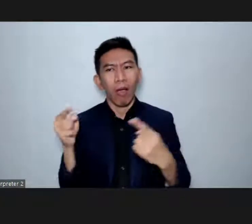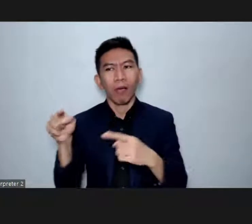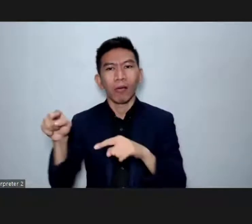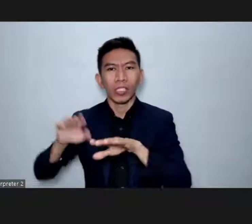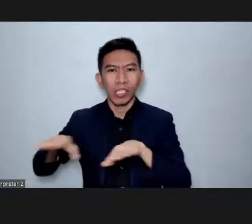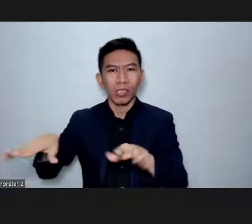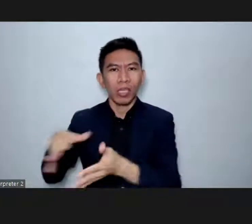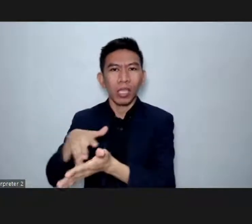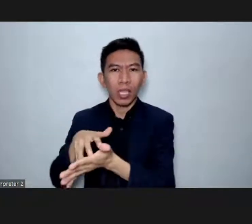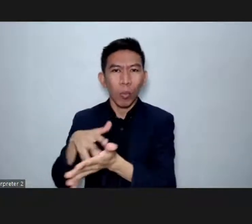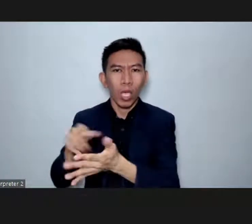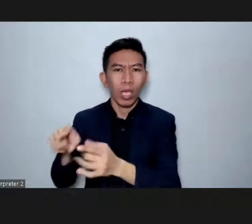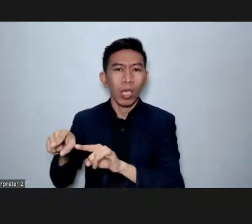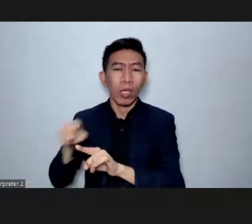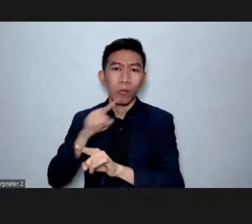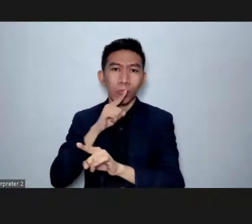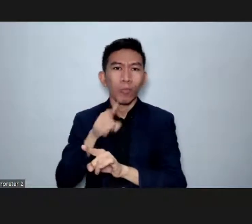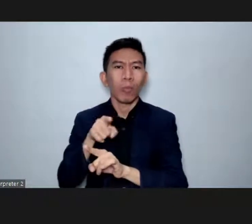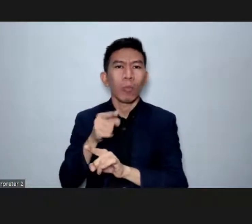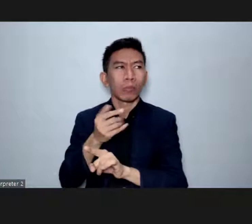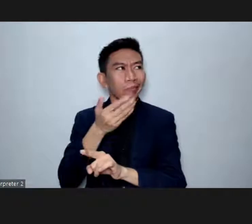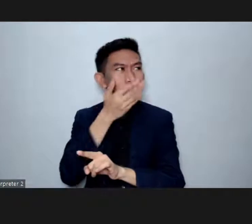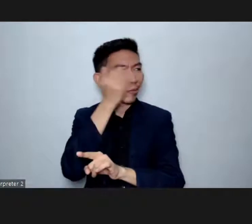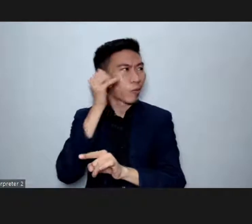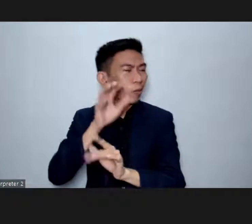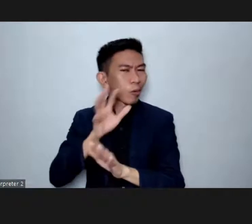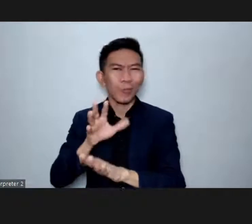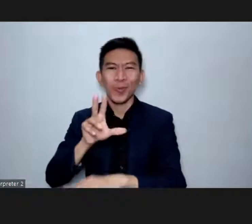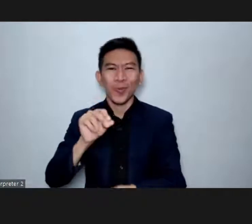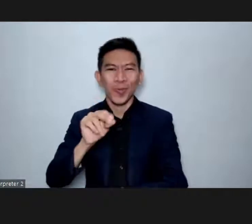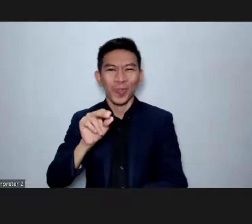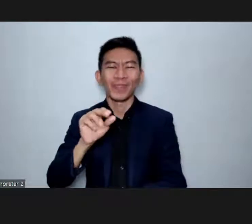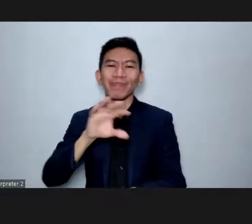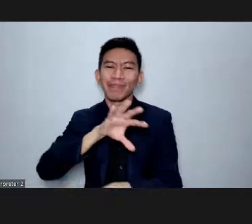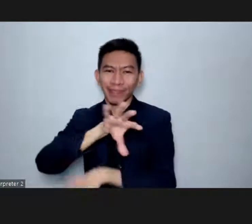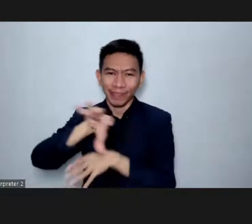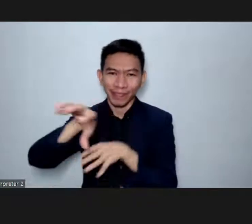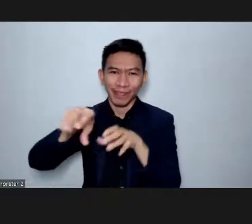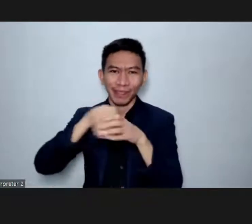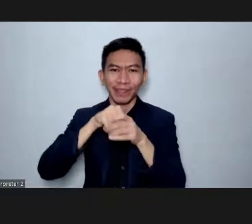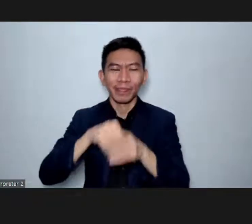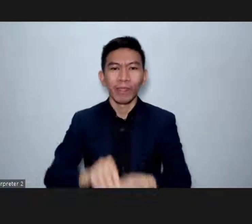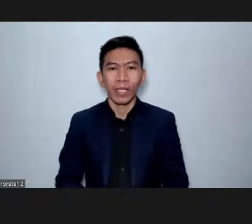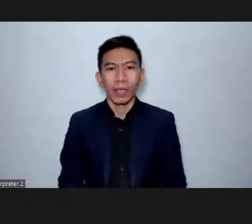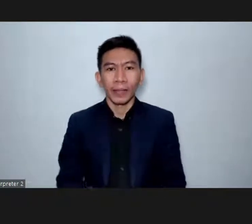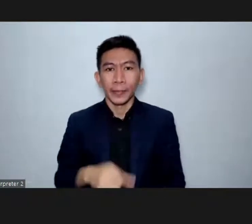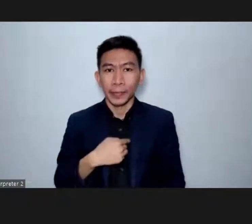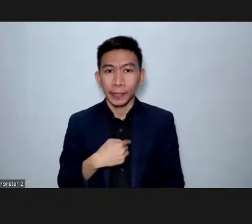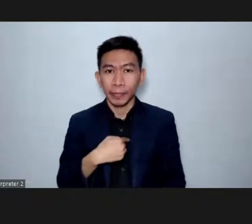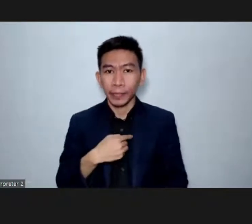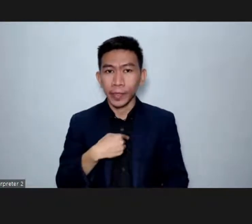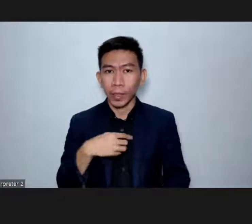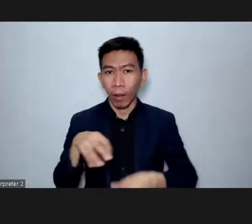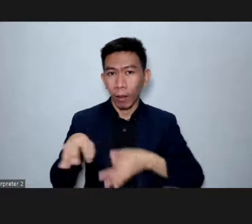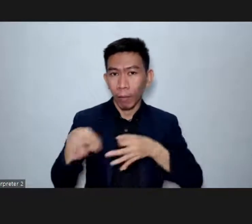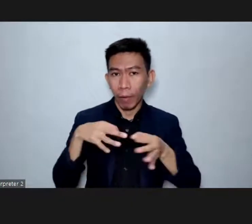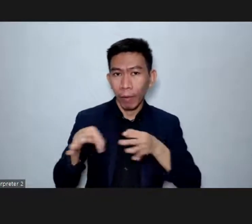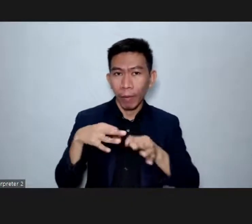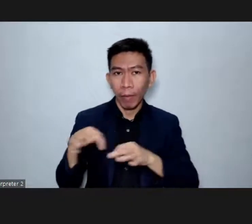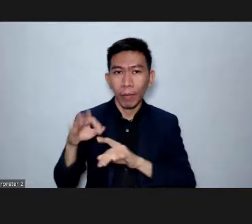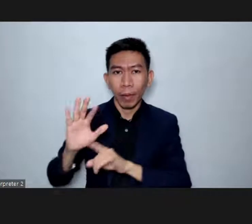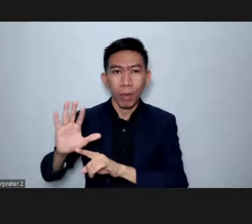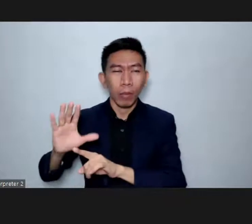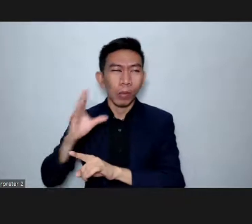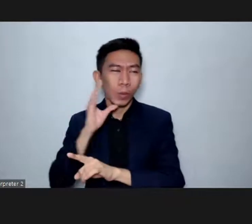are not forgotten or left alone. I will not even attempt to capture what a child with cancer or his family